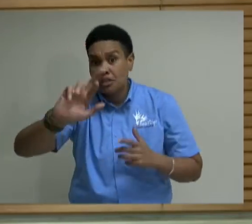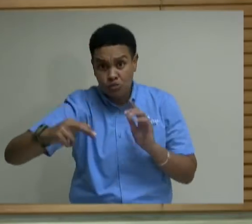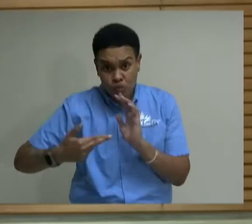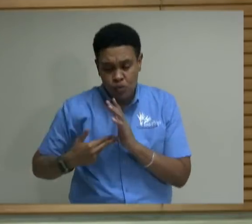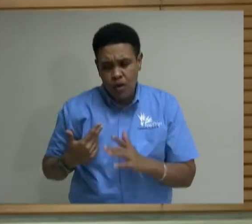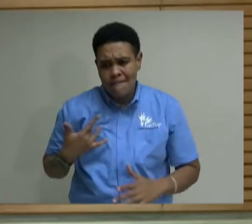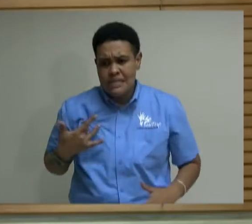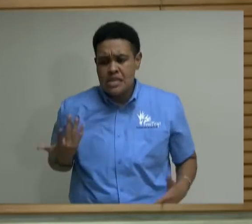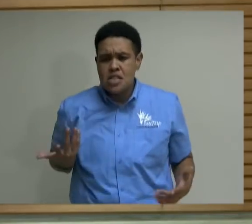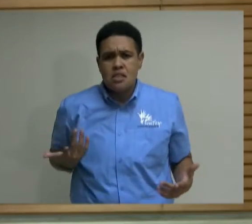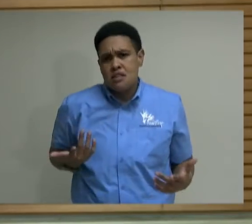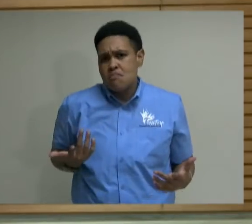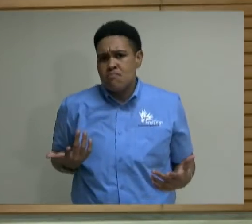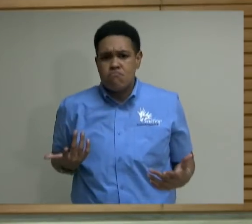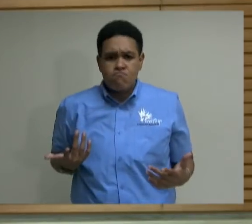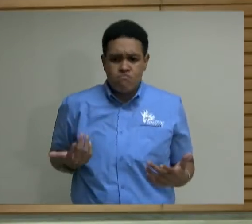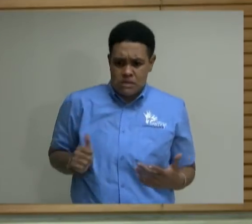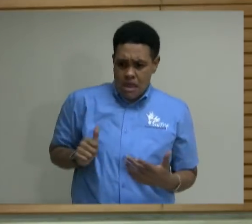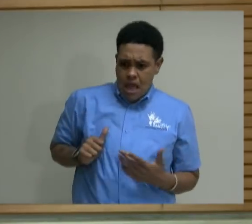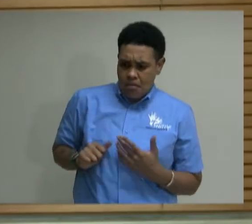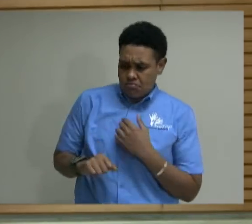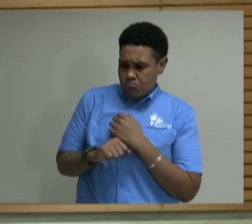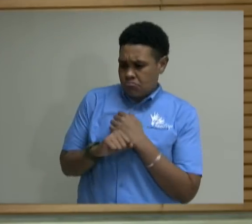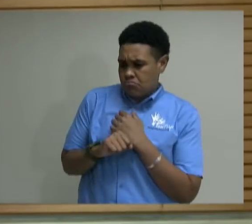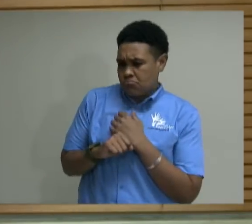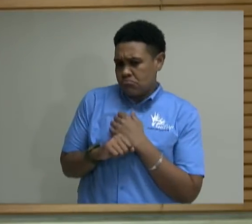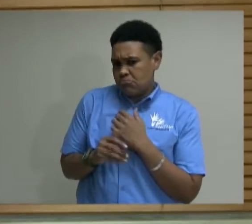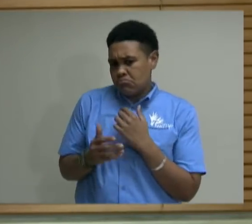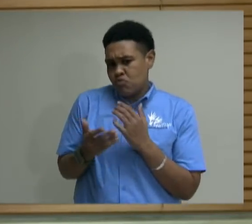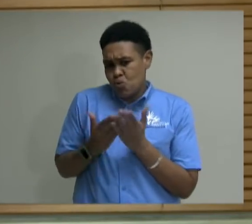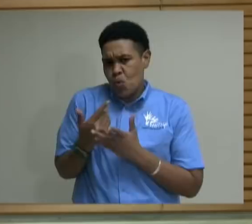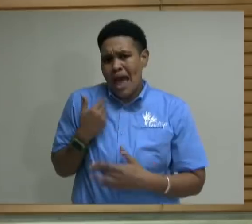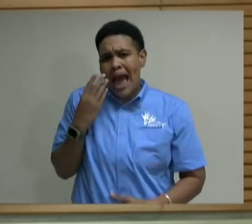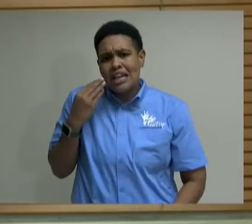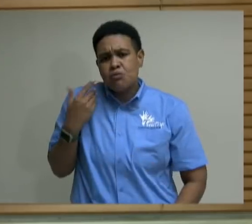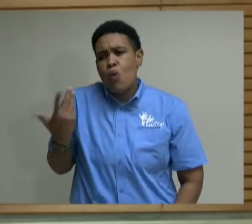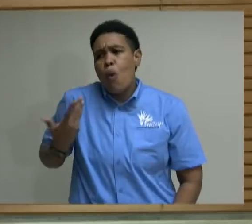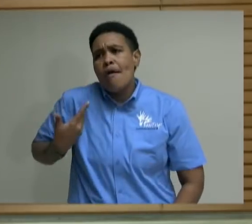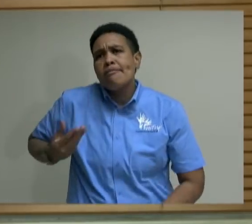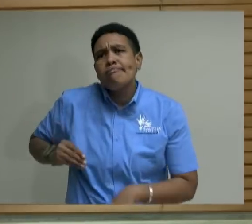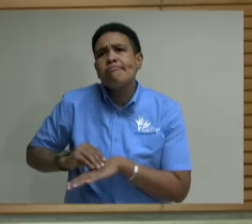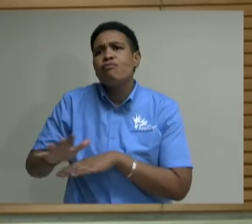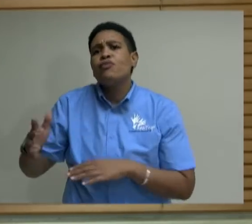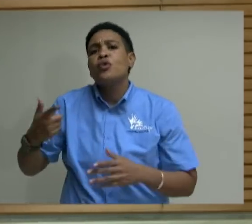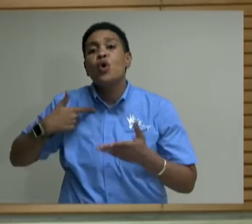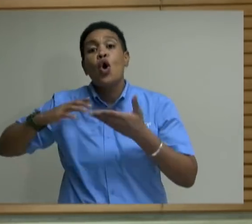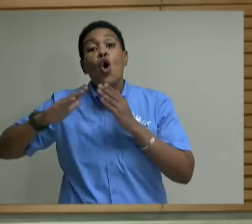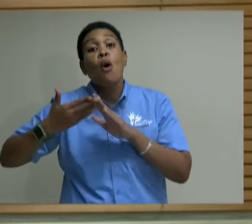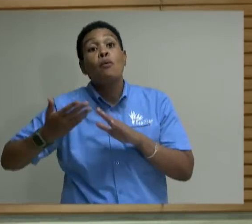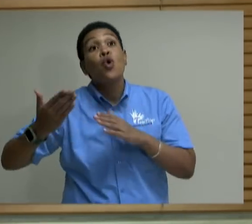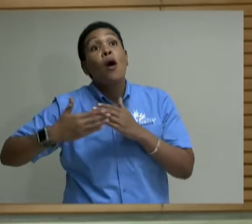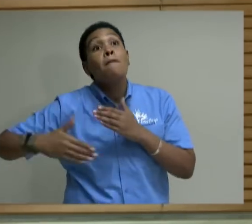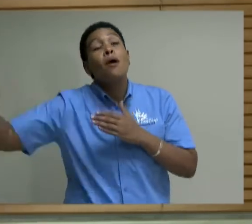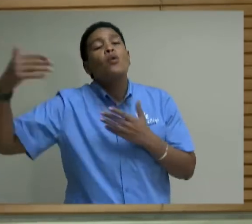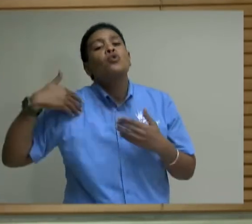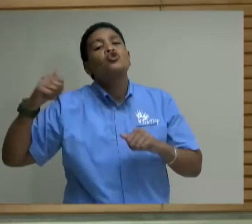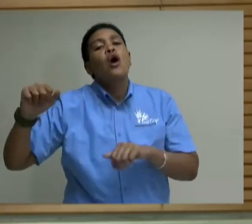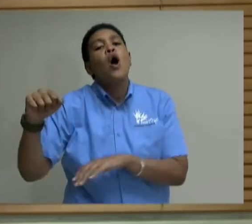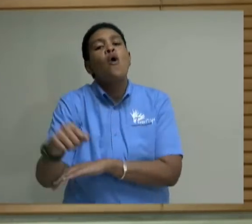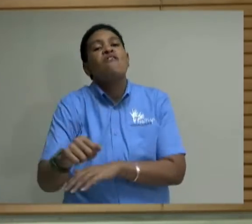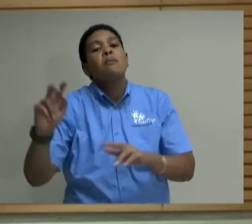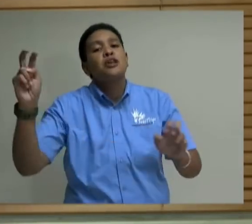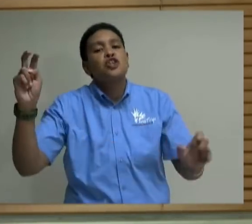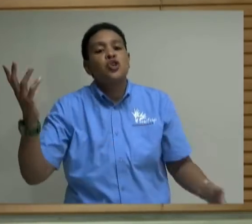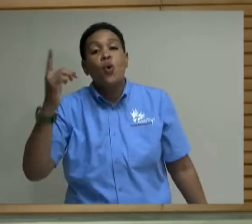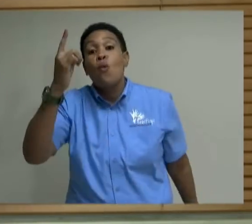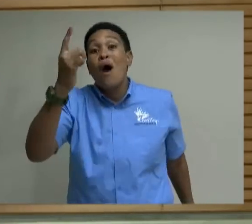playing, having gone through this experience, whether in your community or beyond, as we seek to overcome this issue? And what advice would you give to